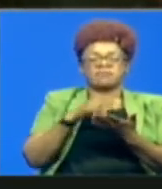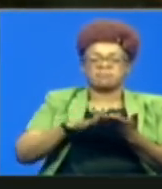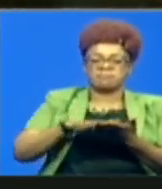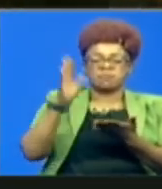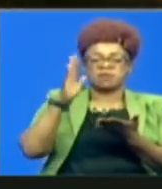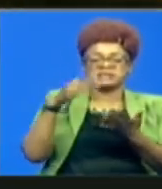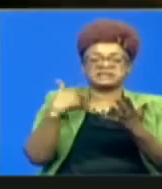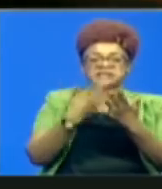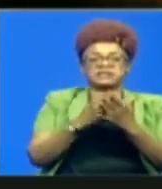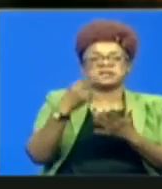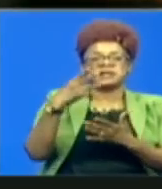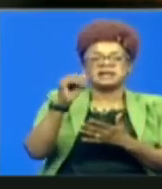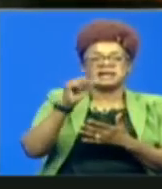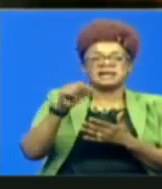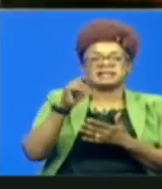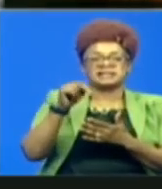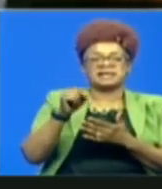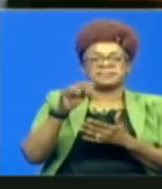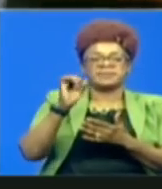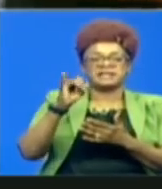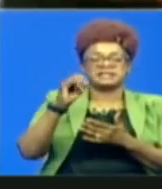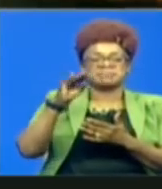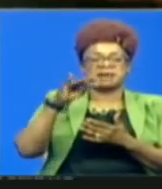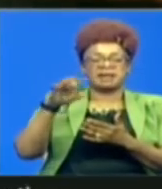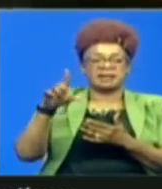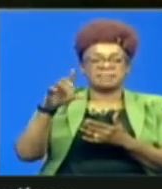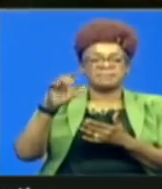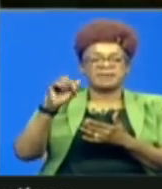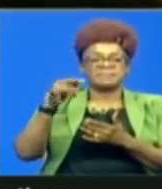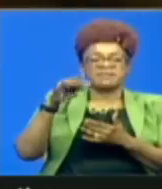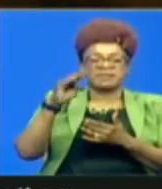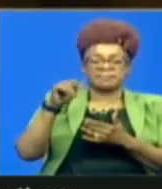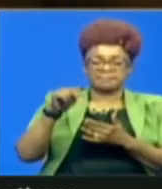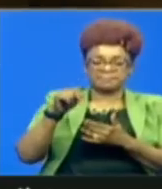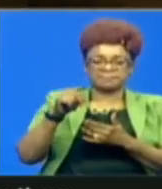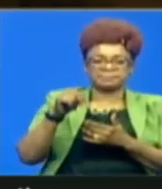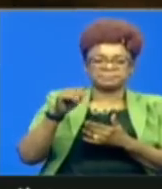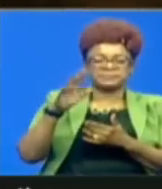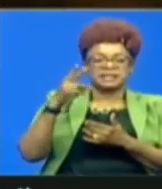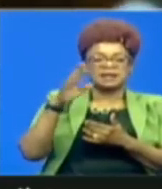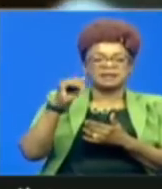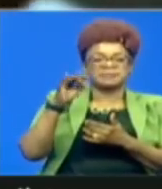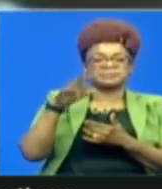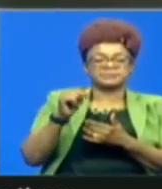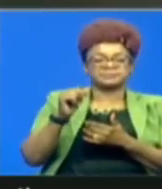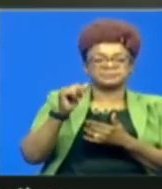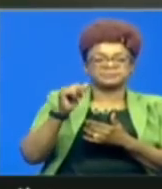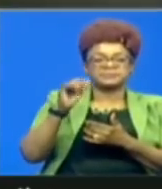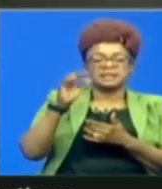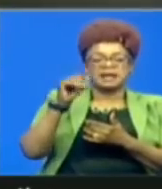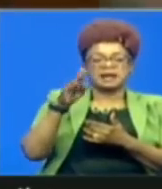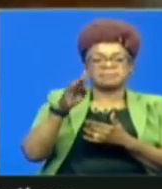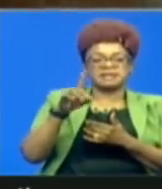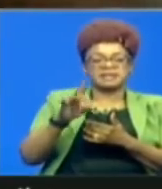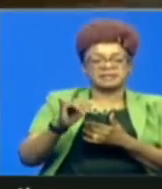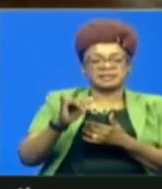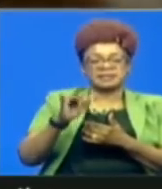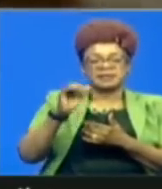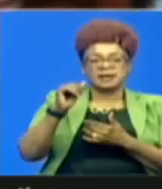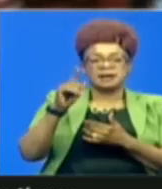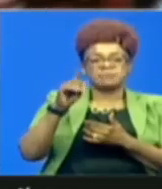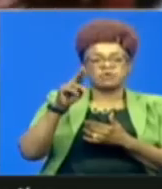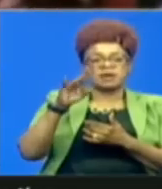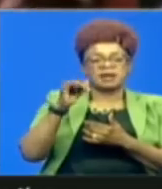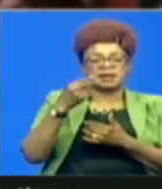of Hassan Nul, Ismail Sadiq Abitham, Ali Khamis Ali, Abdinur Malim Osmail, Abdullahi